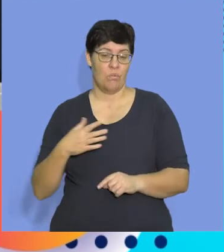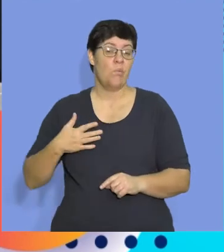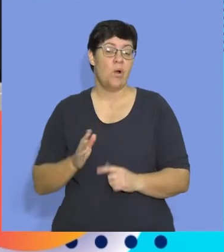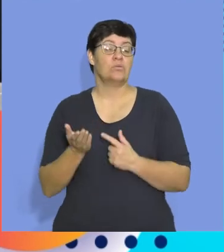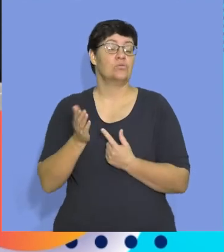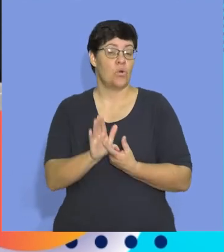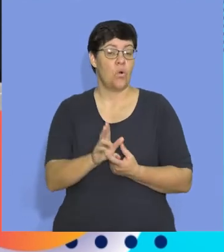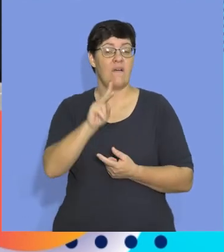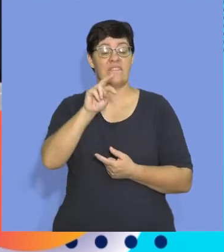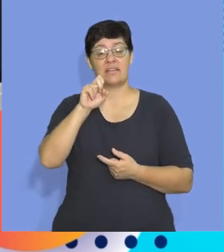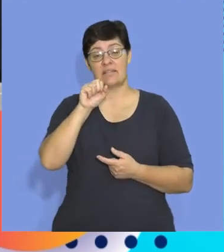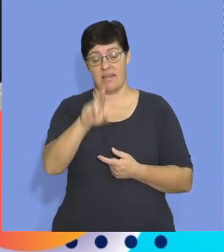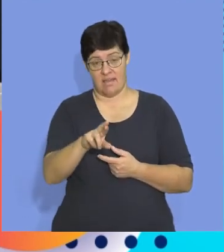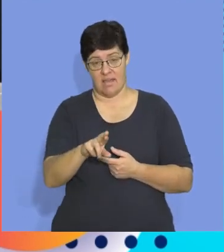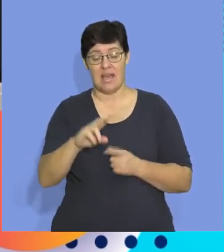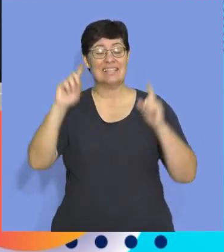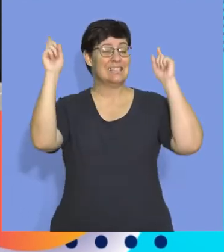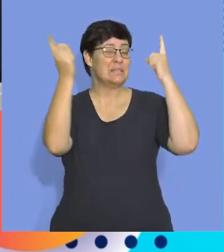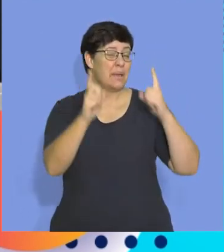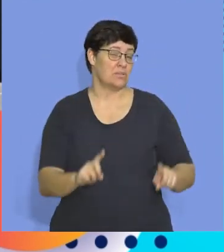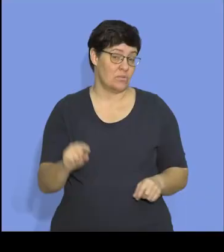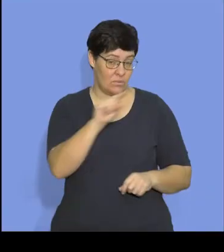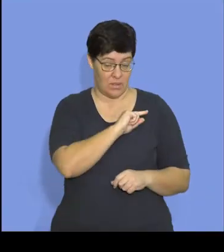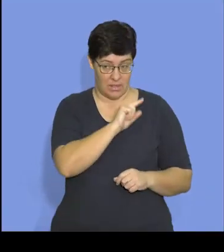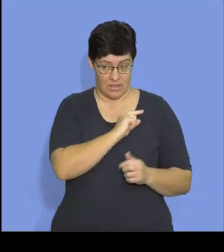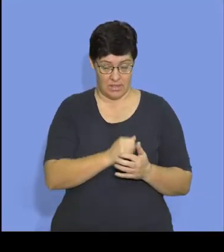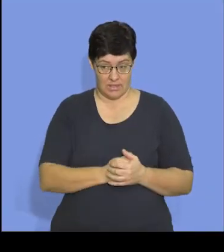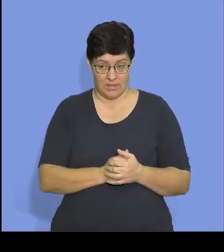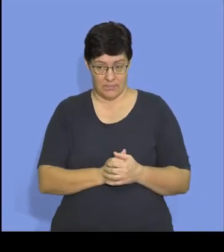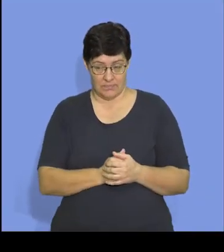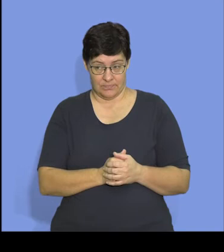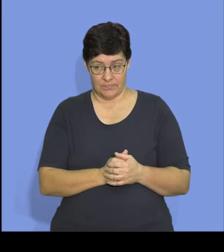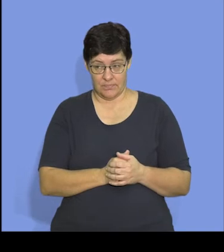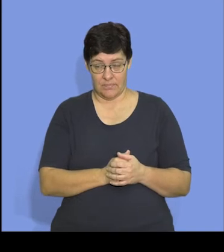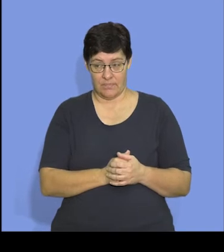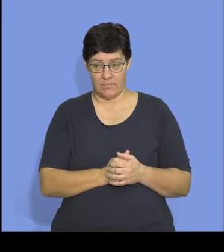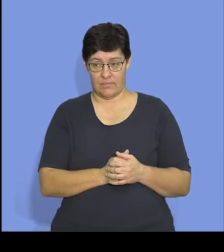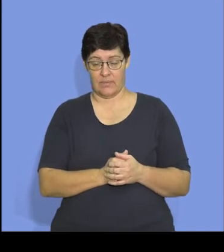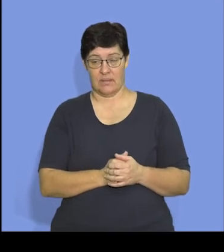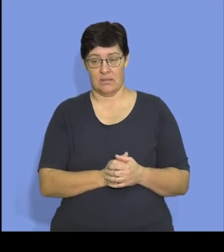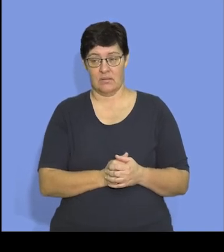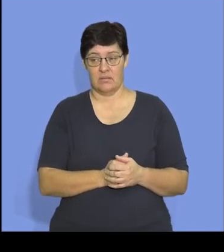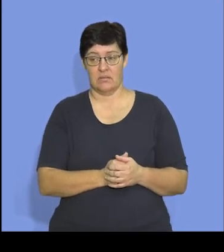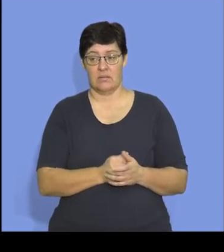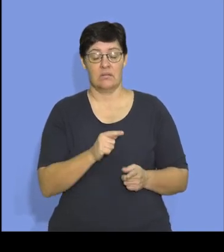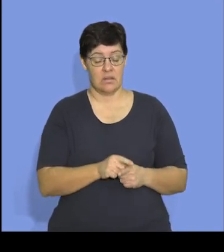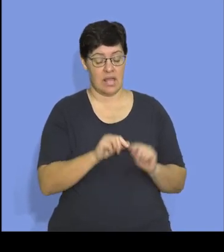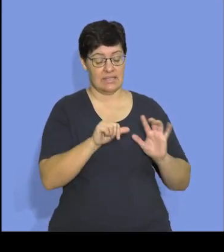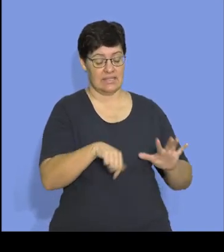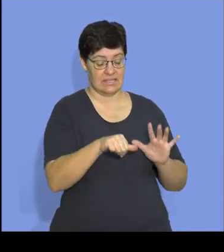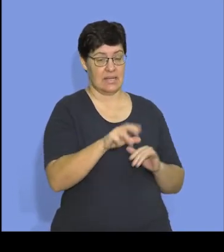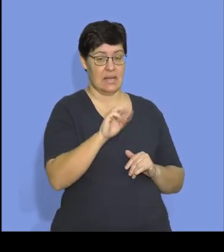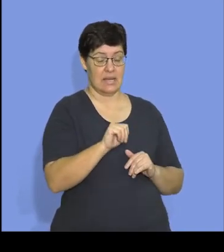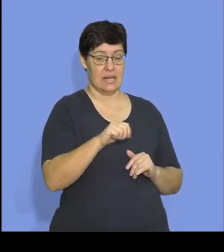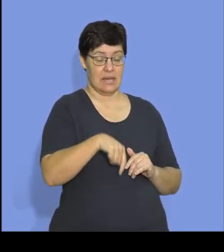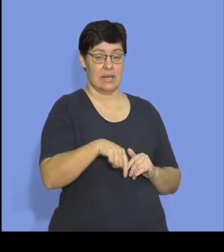makes vectors so special is the fact that if it leaves the ground at 16 meters